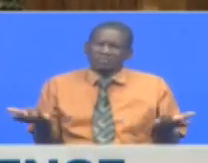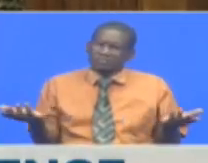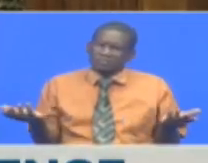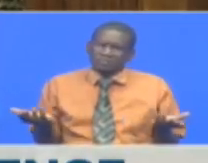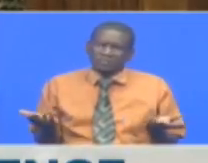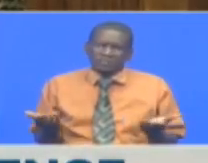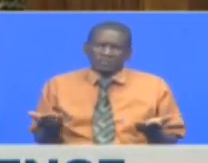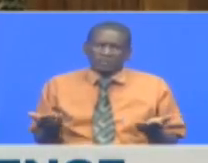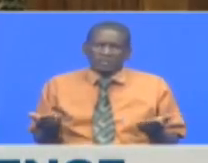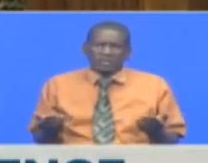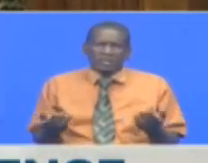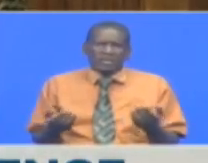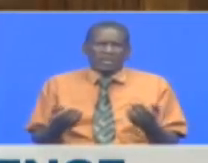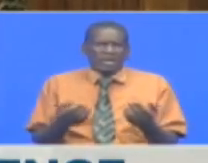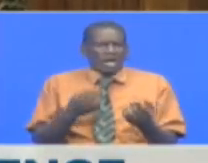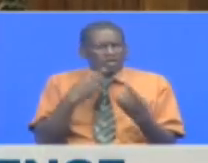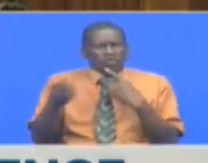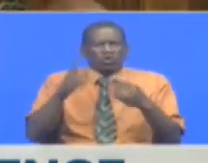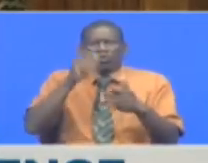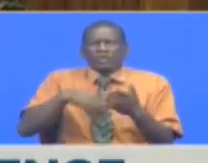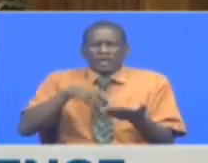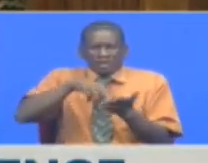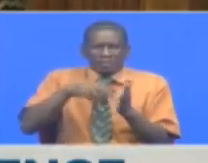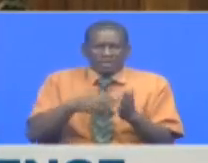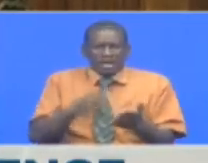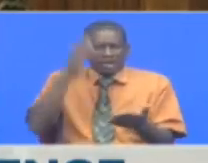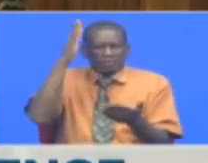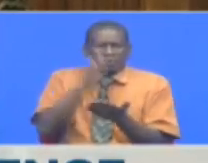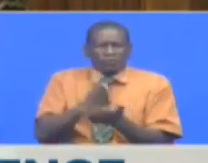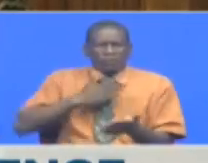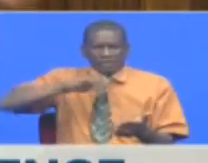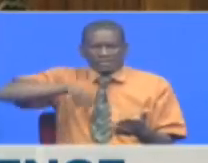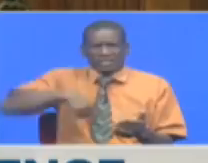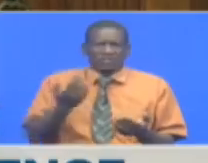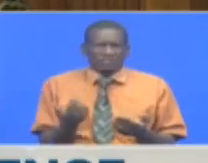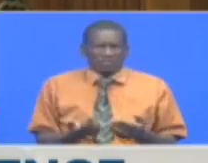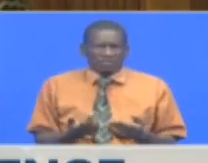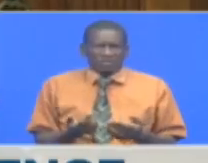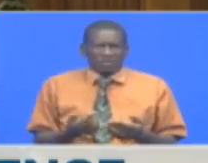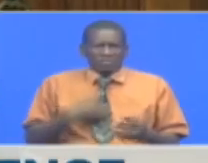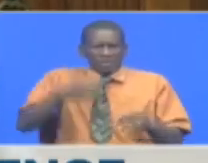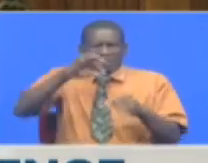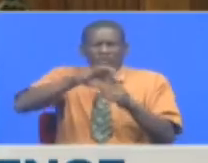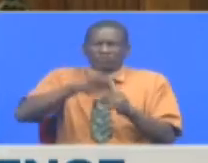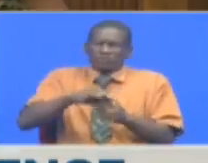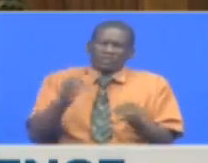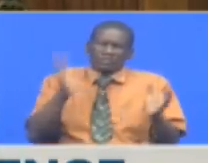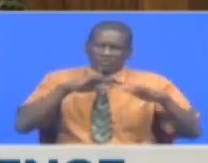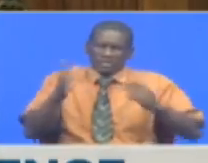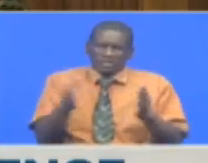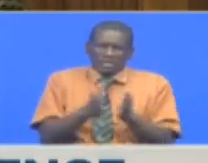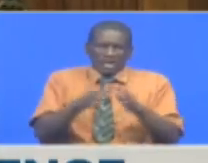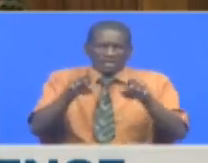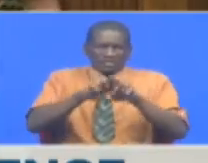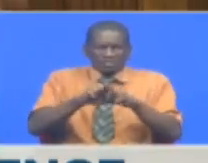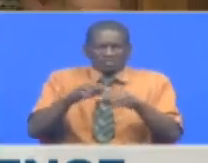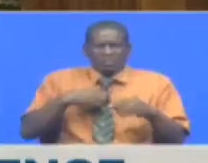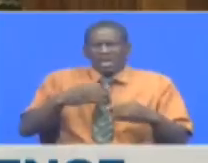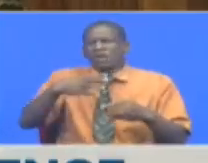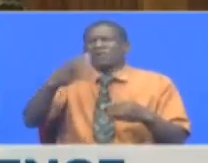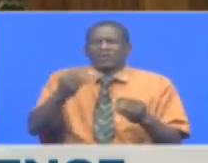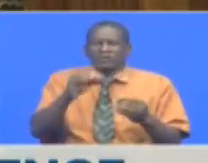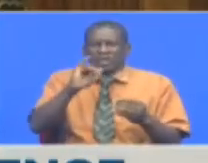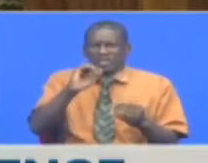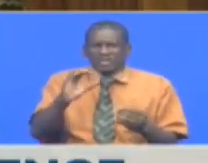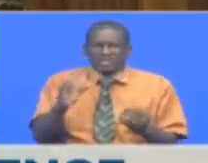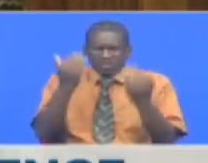I don't speak what I don't mean. You have seen, I proved myself. I was elected, and I still appeared because I believe in the